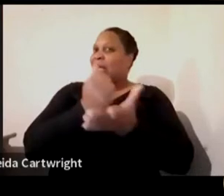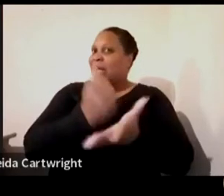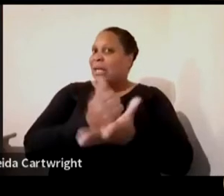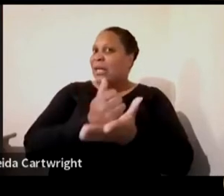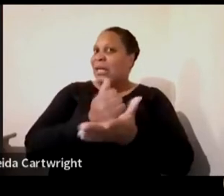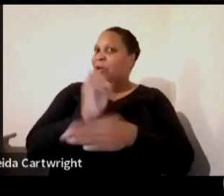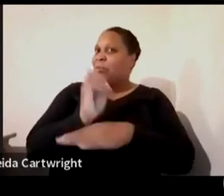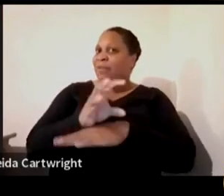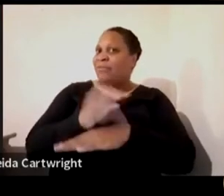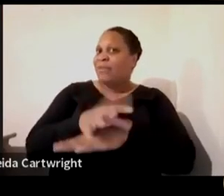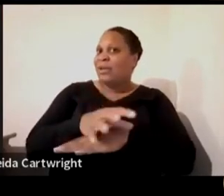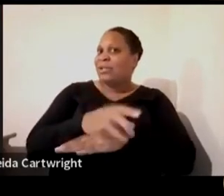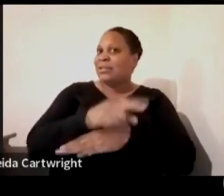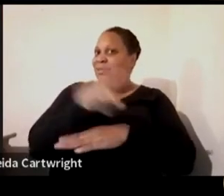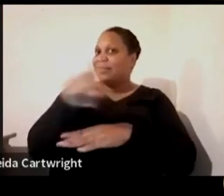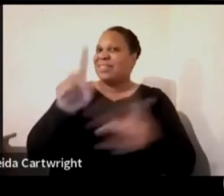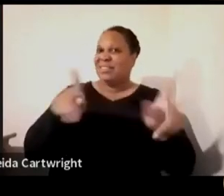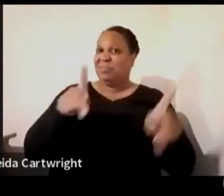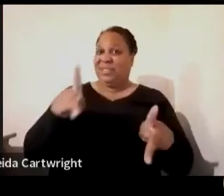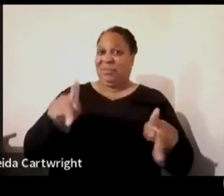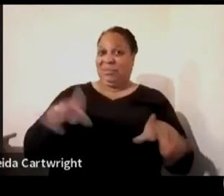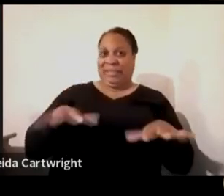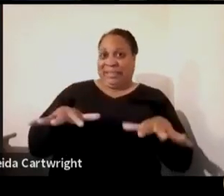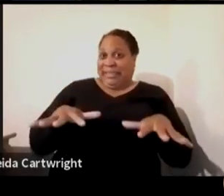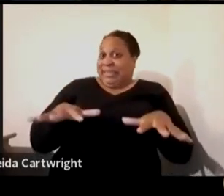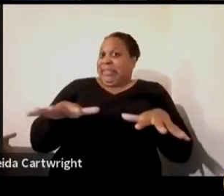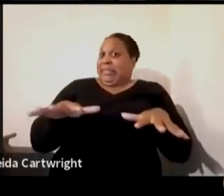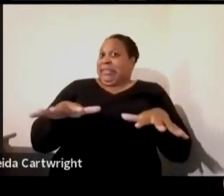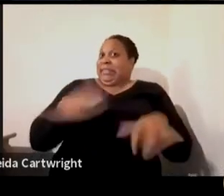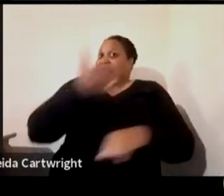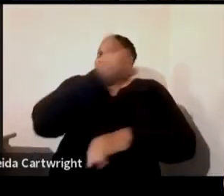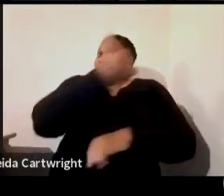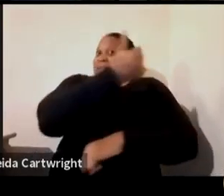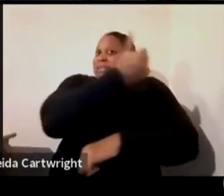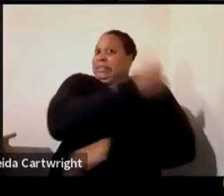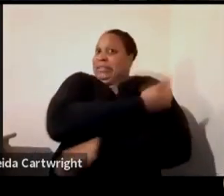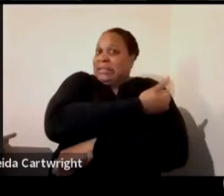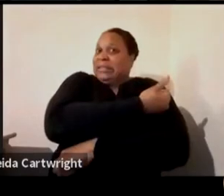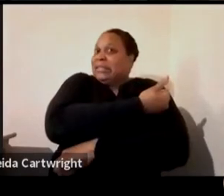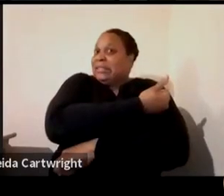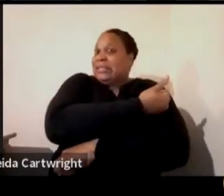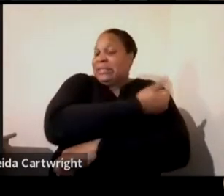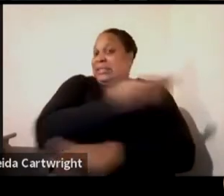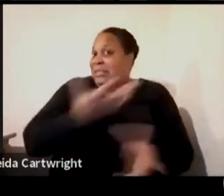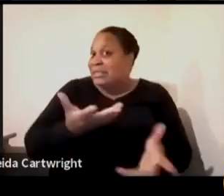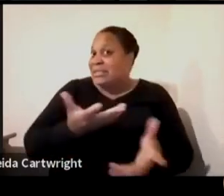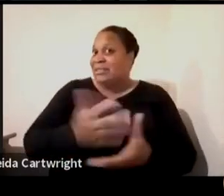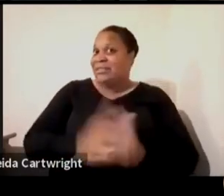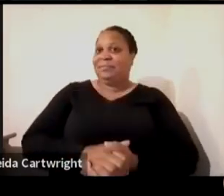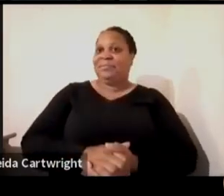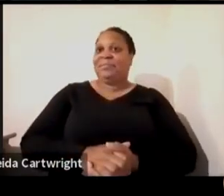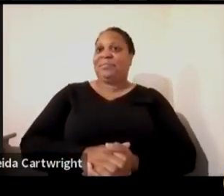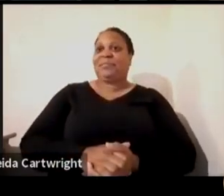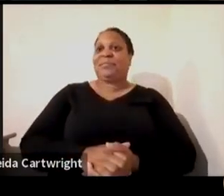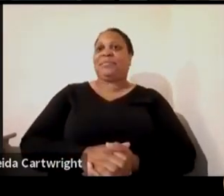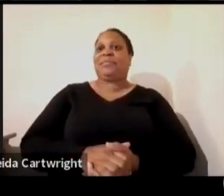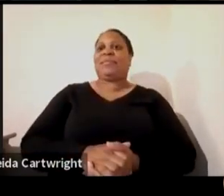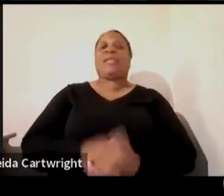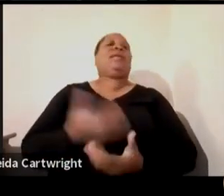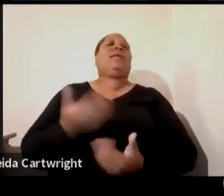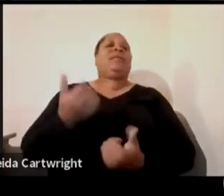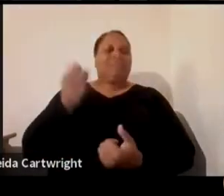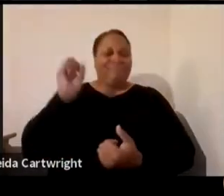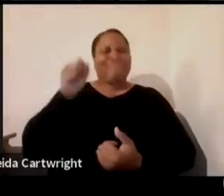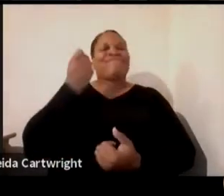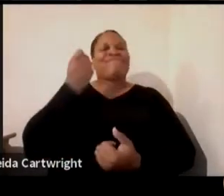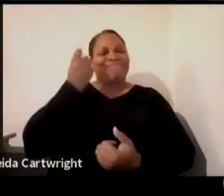these people who may be just a little nervous about getting a needle in their arm? Yep, we understand that.